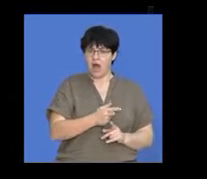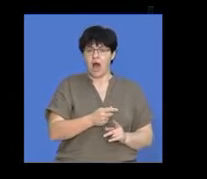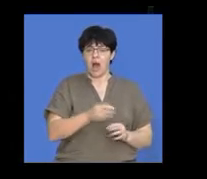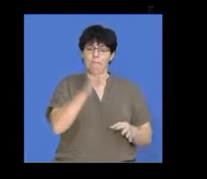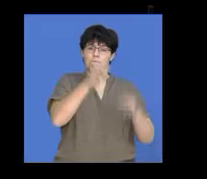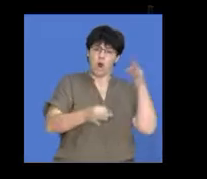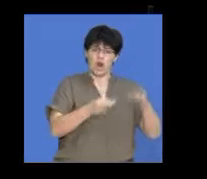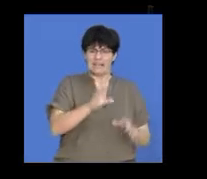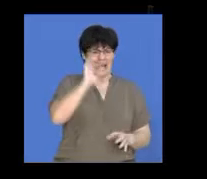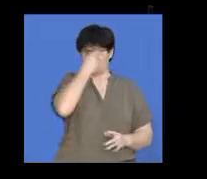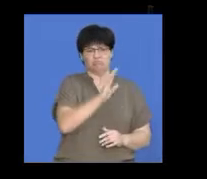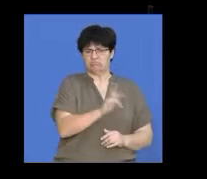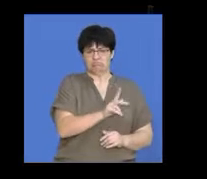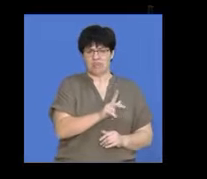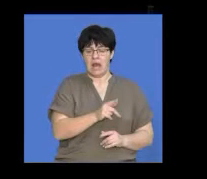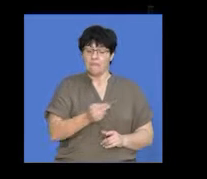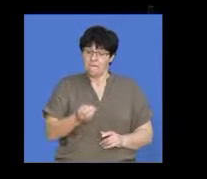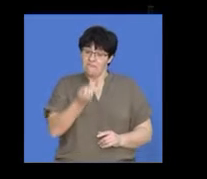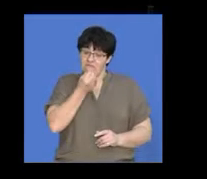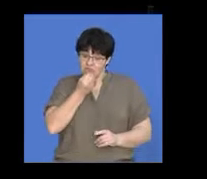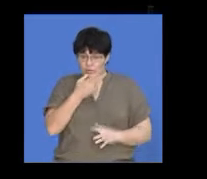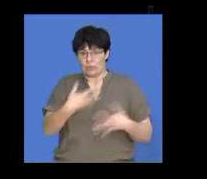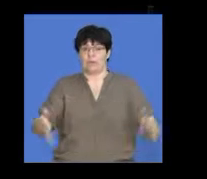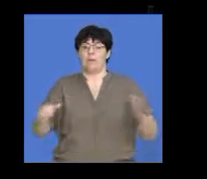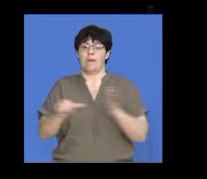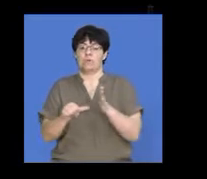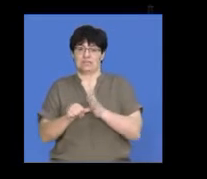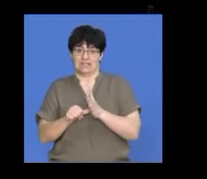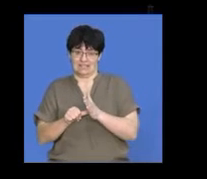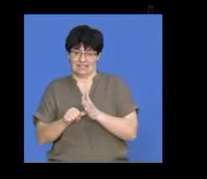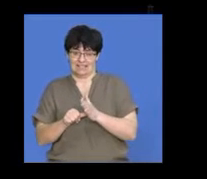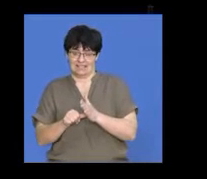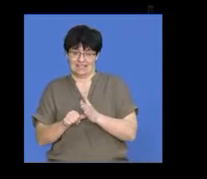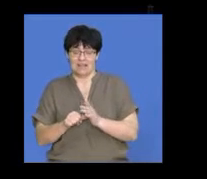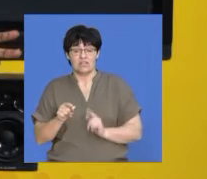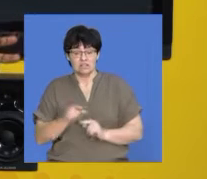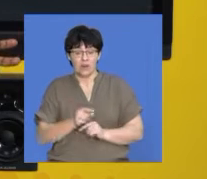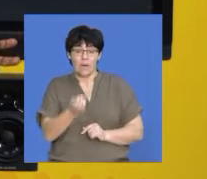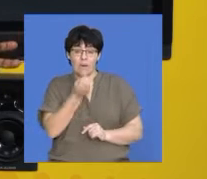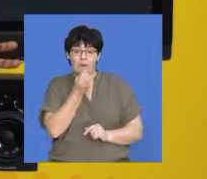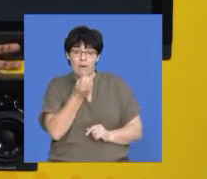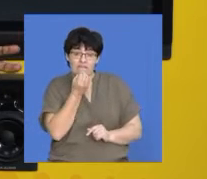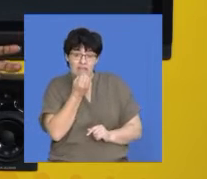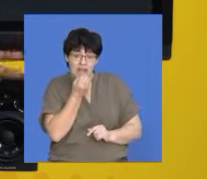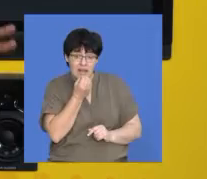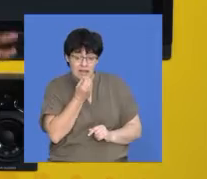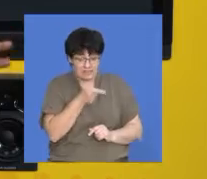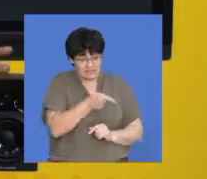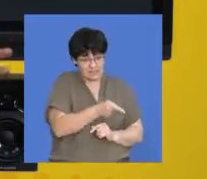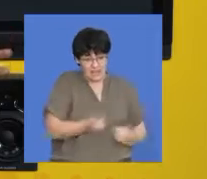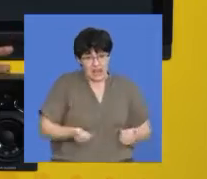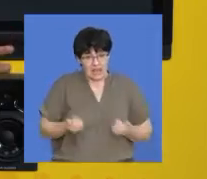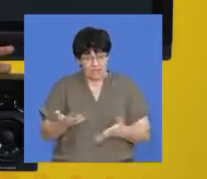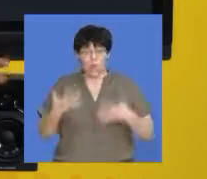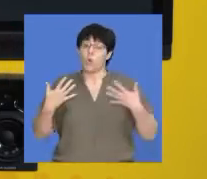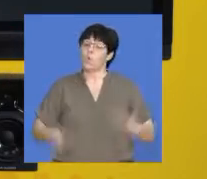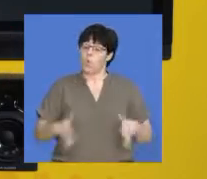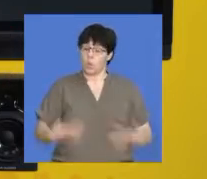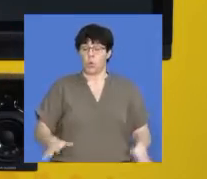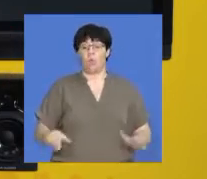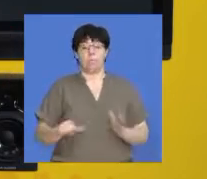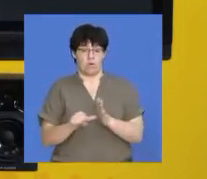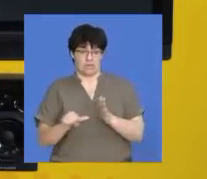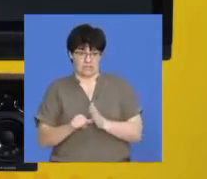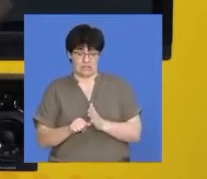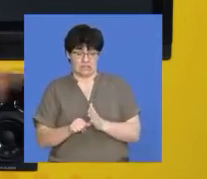So again, this shows you that the meals that were provided by the Black Panther Party were very important. A lot